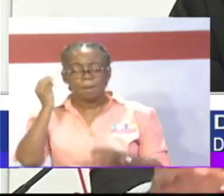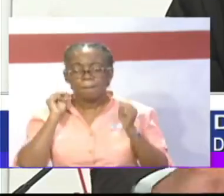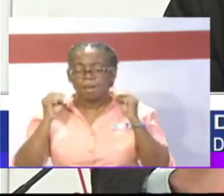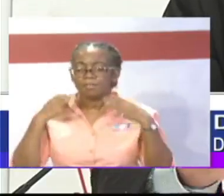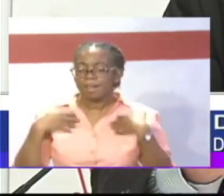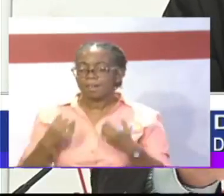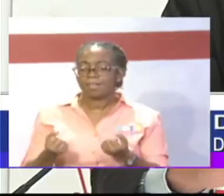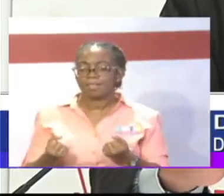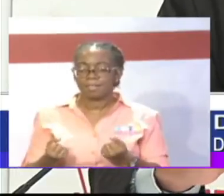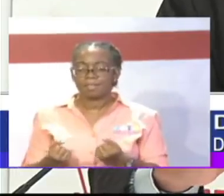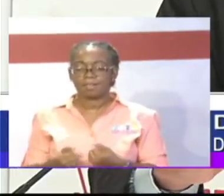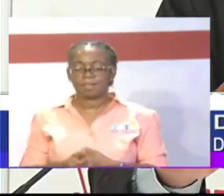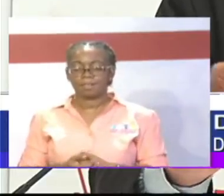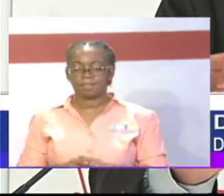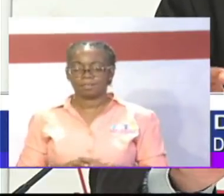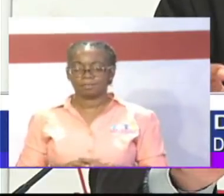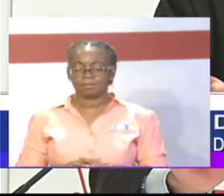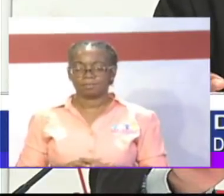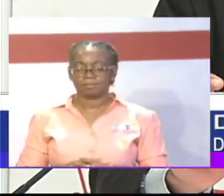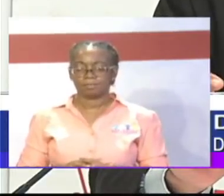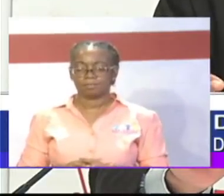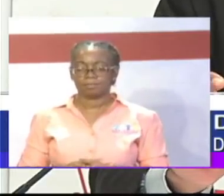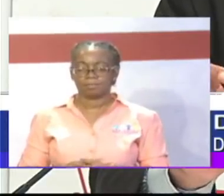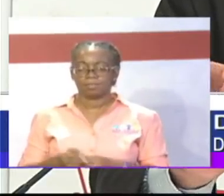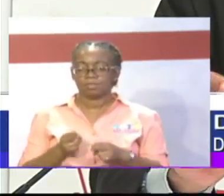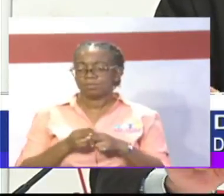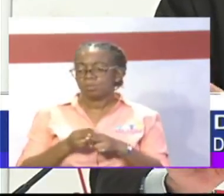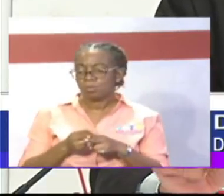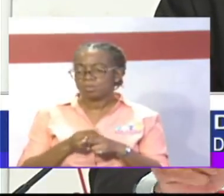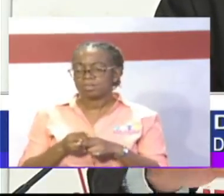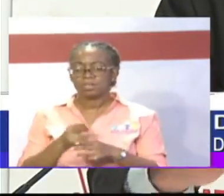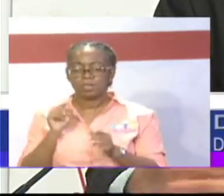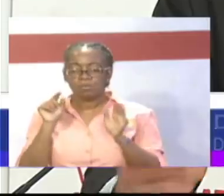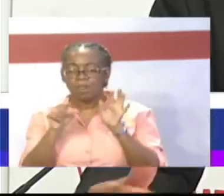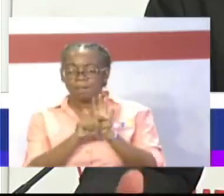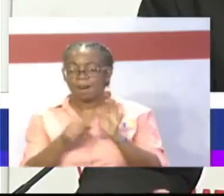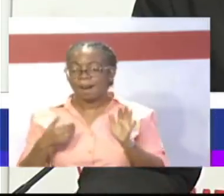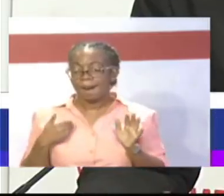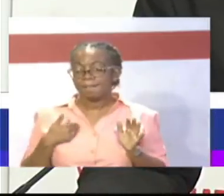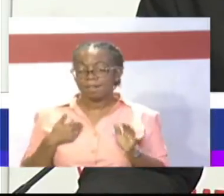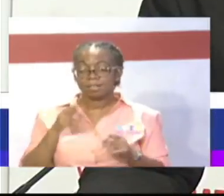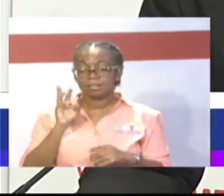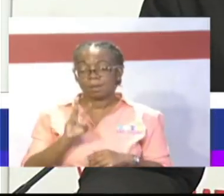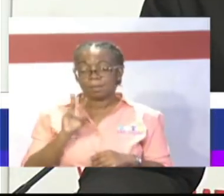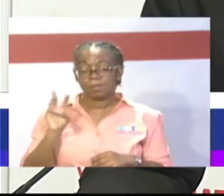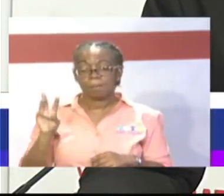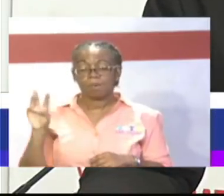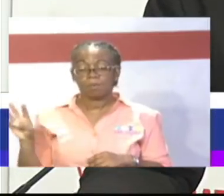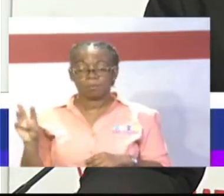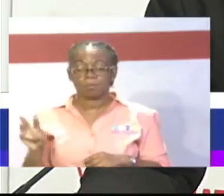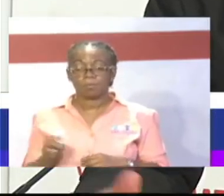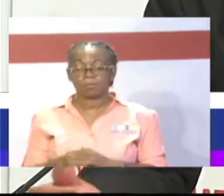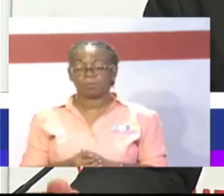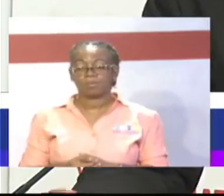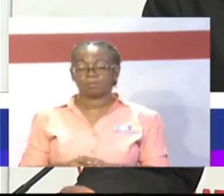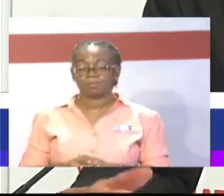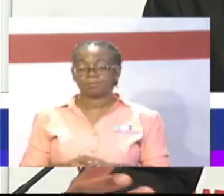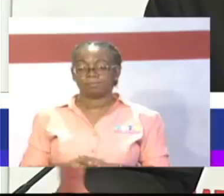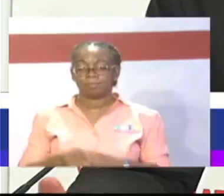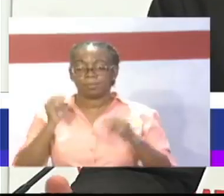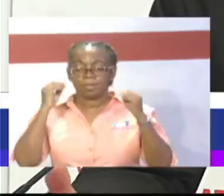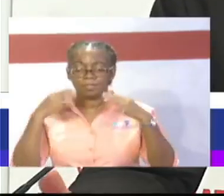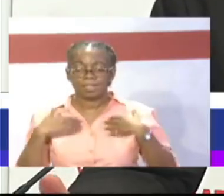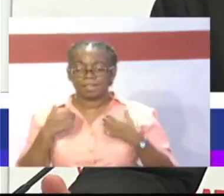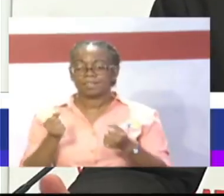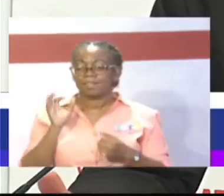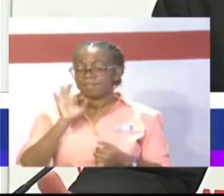what they did is they put it into a short snippet, and it's available on the Ministry of Health's Facebook page. So I'm asking